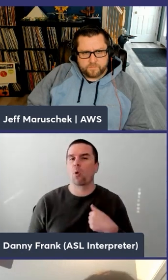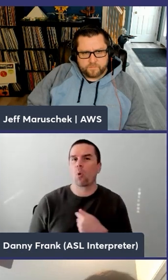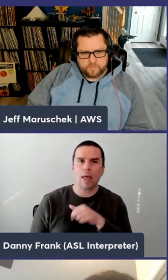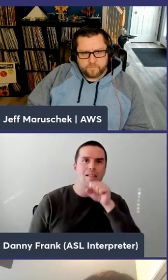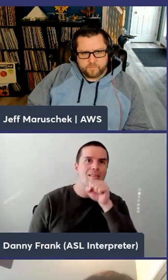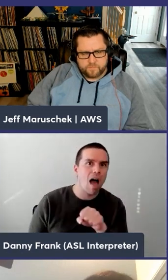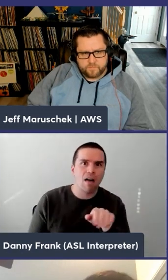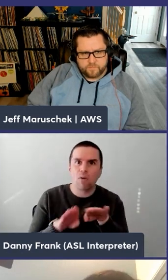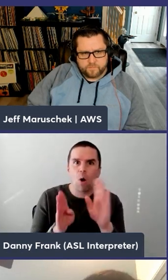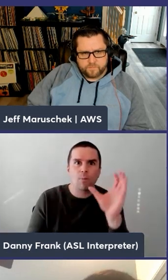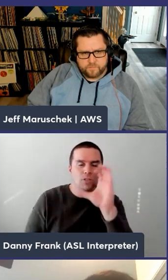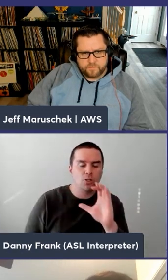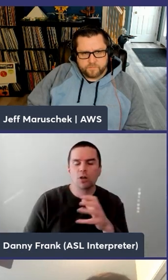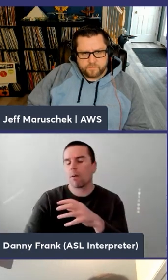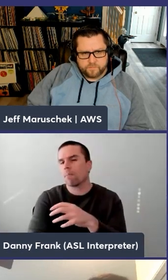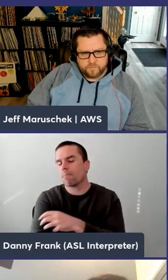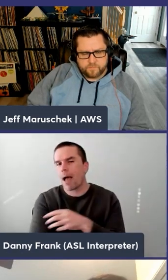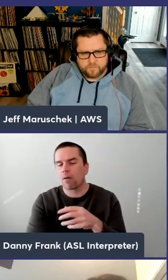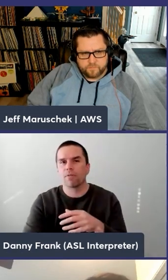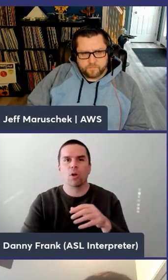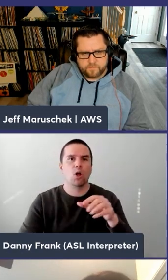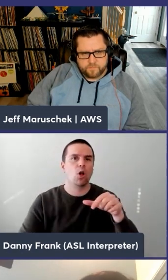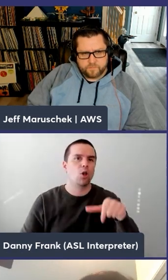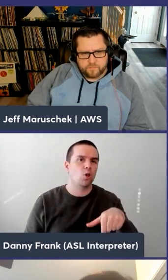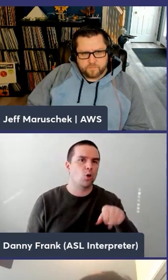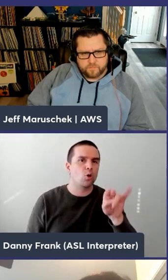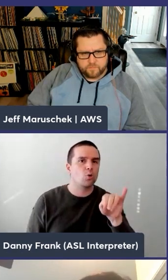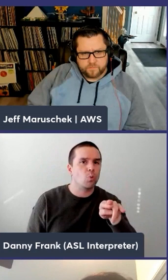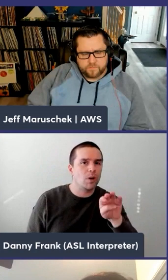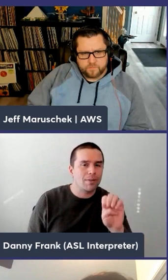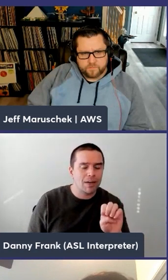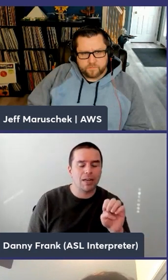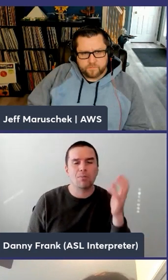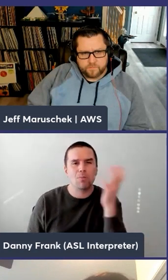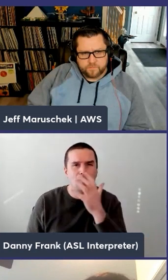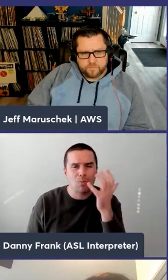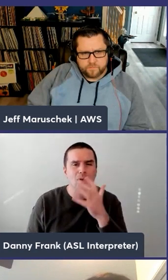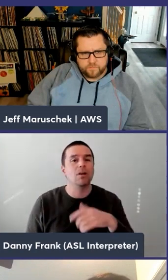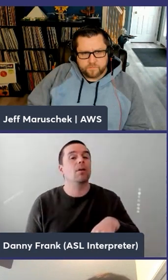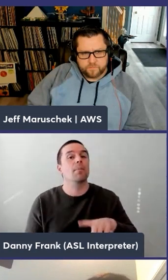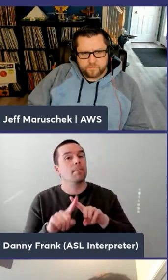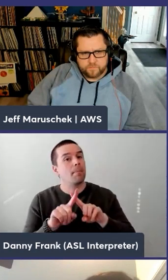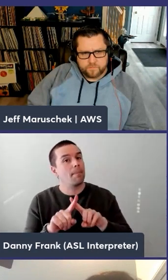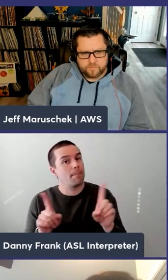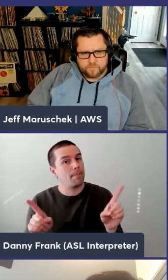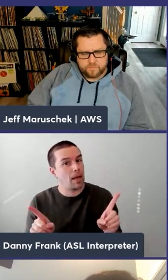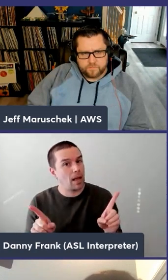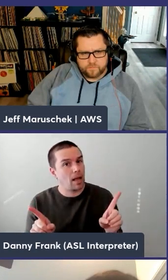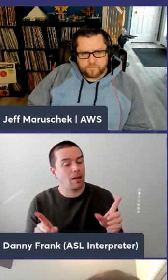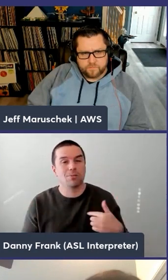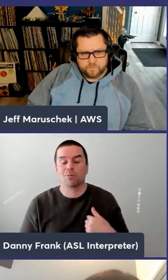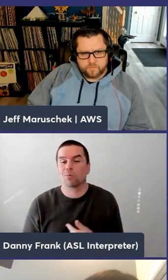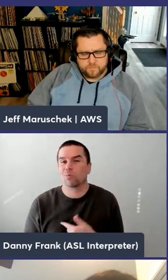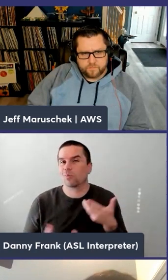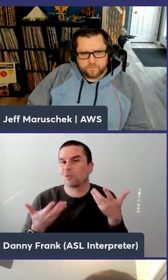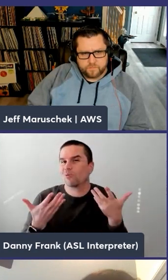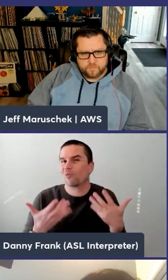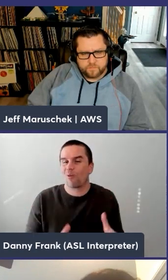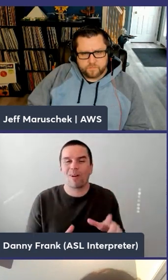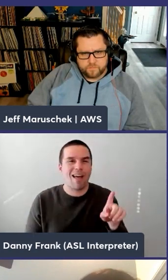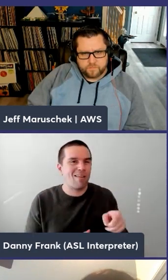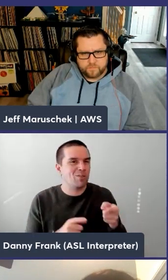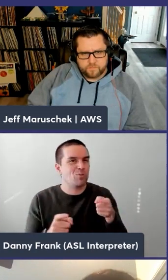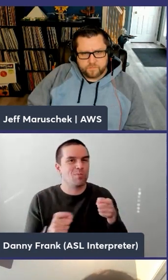the powerful query it provides, the query engine it provides, but we really don't want to be managing